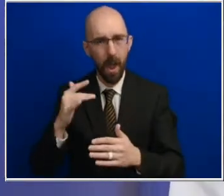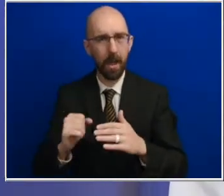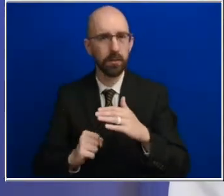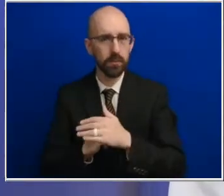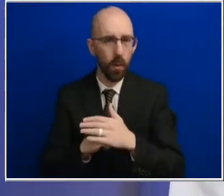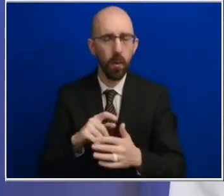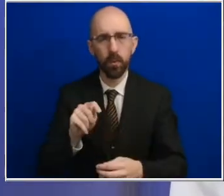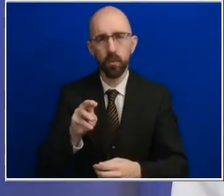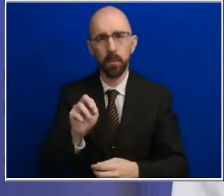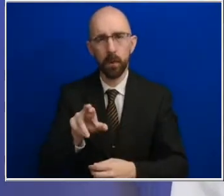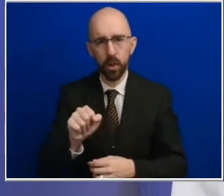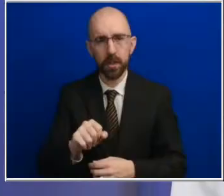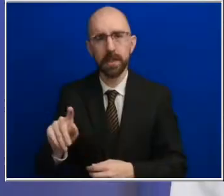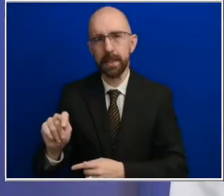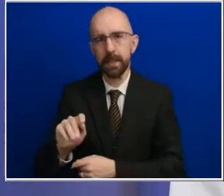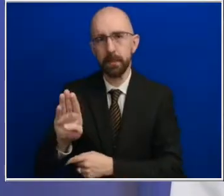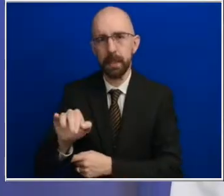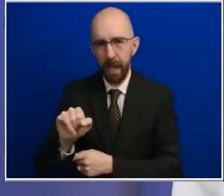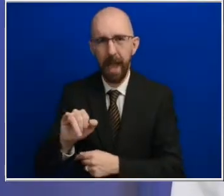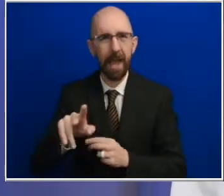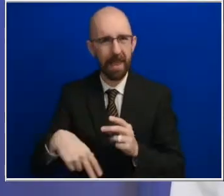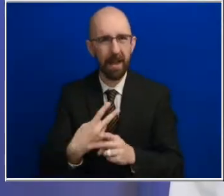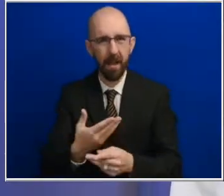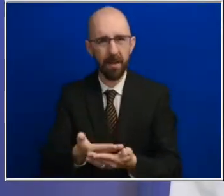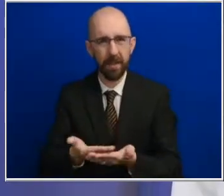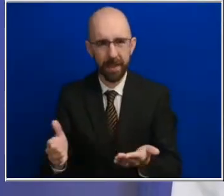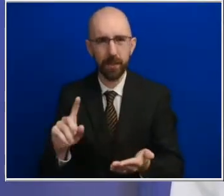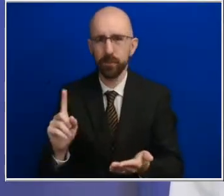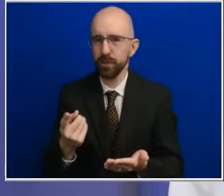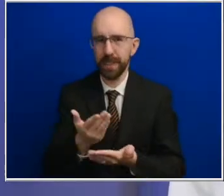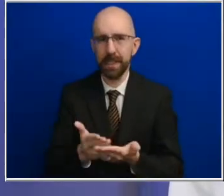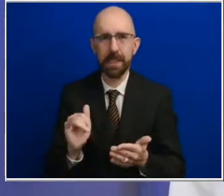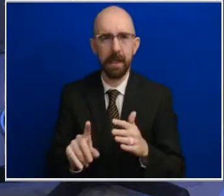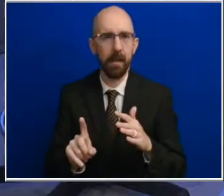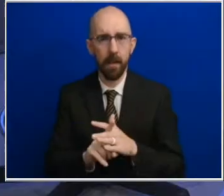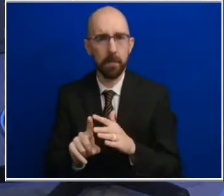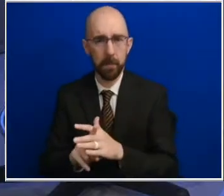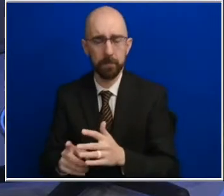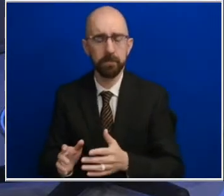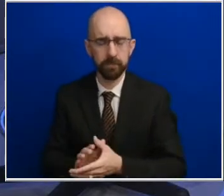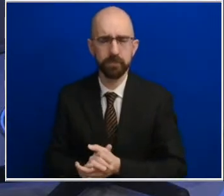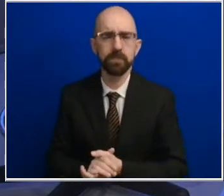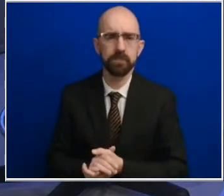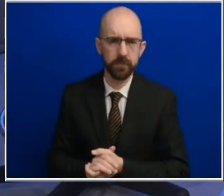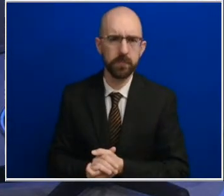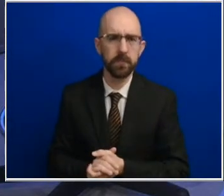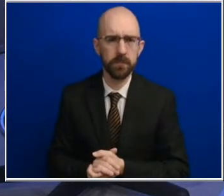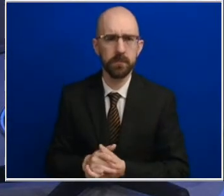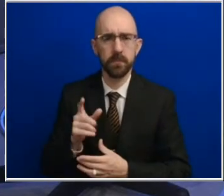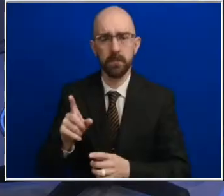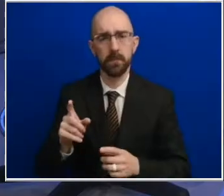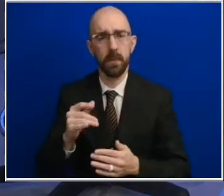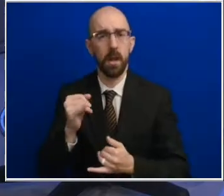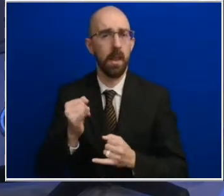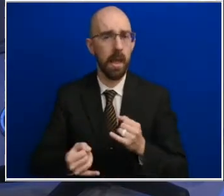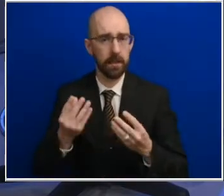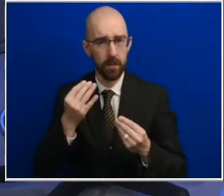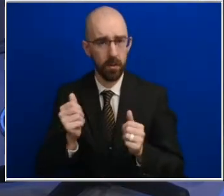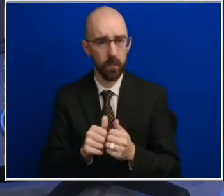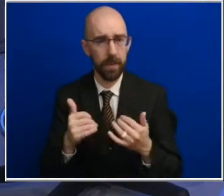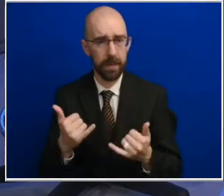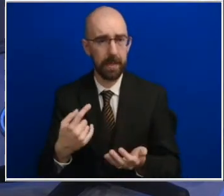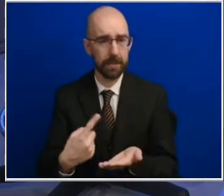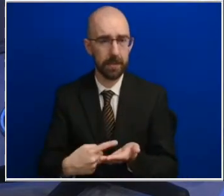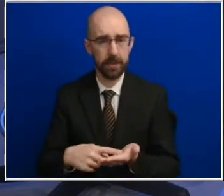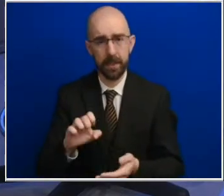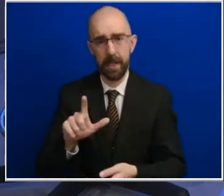traumatic brain injuries, things like that. So it just, things come up. For some final thoughts on today's discussion, Eli, we could